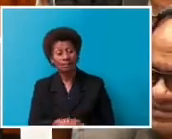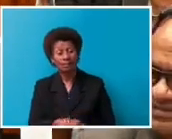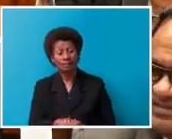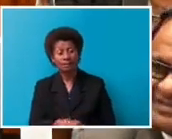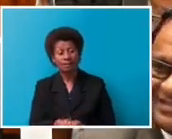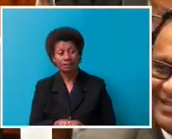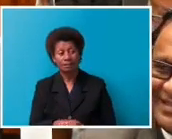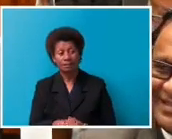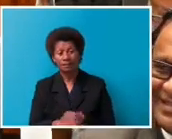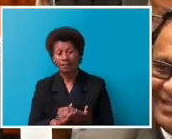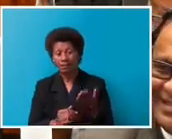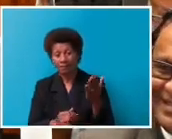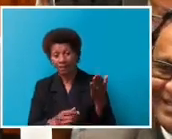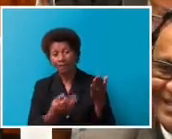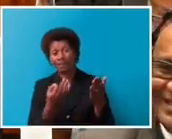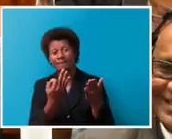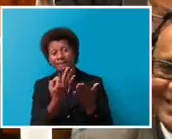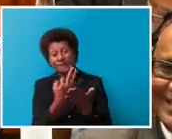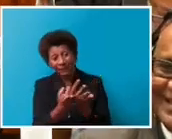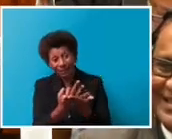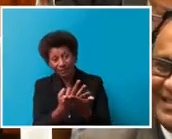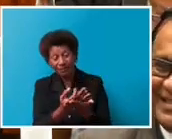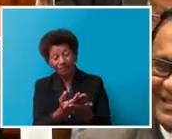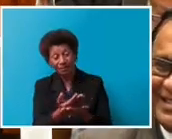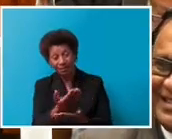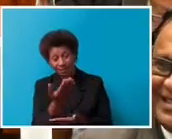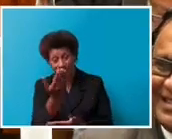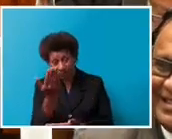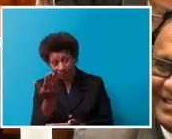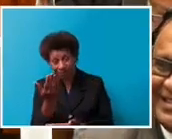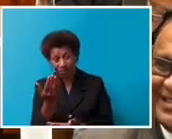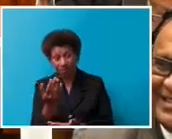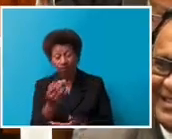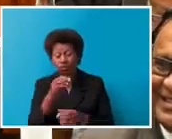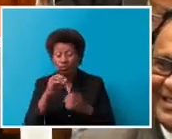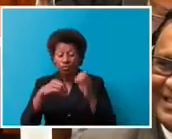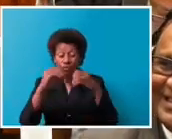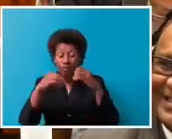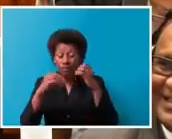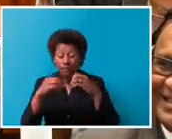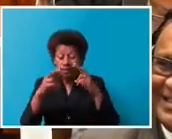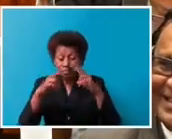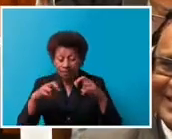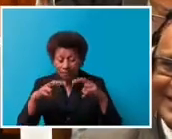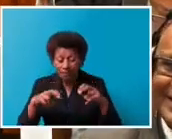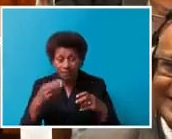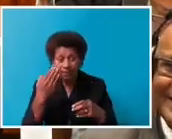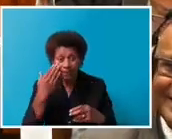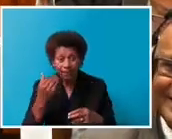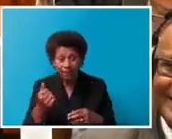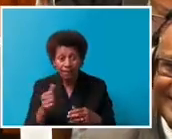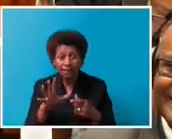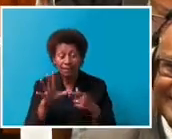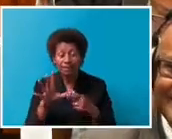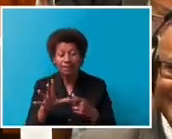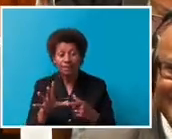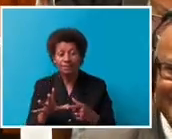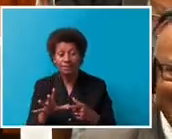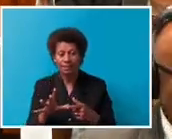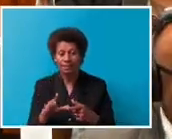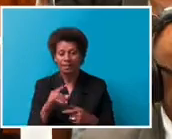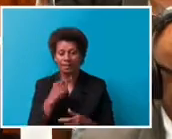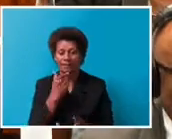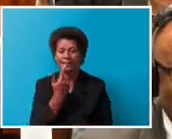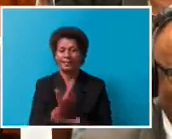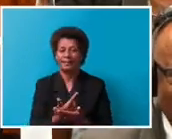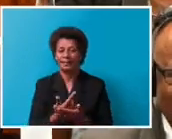These are the facts. All they can do is just do a Google search and they will find the answers. Yet they come and lie